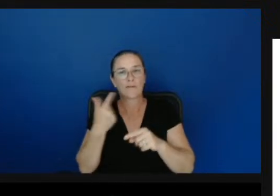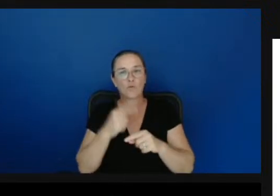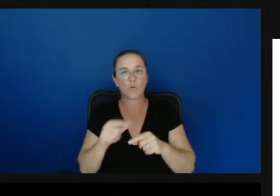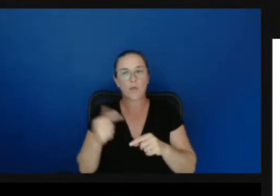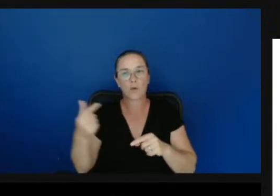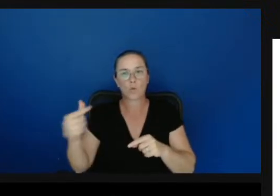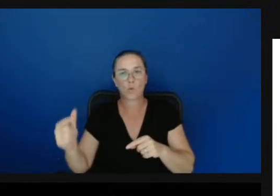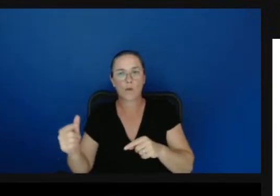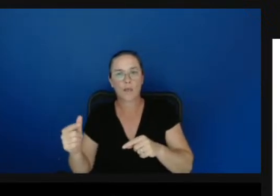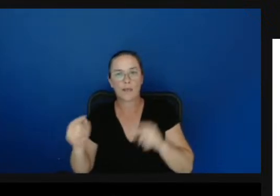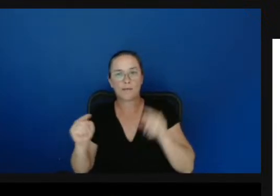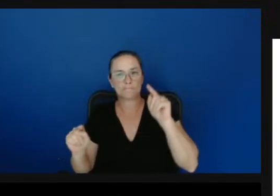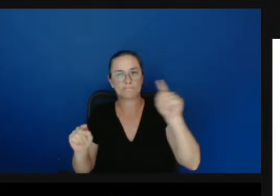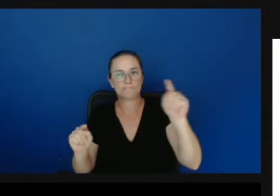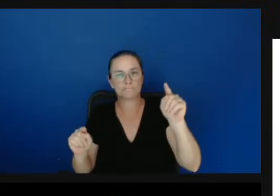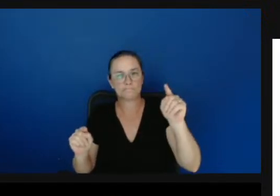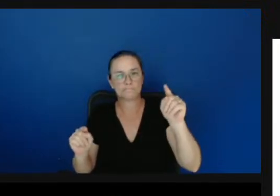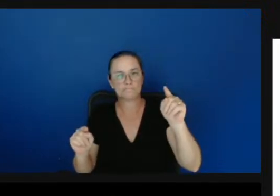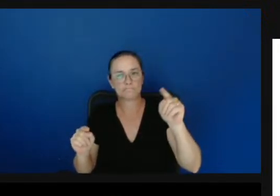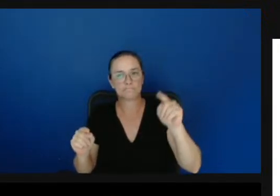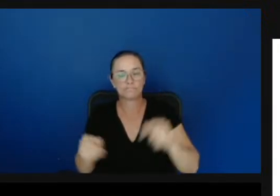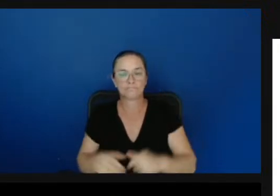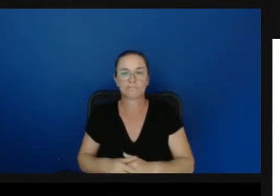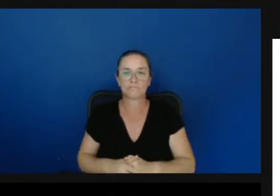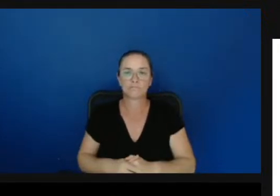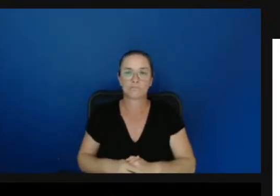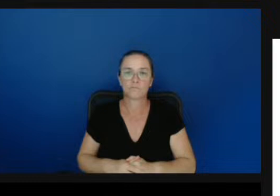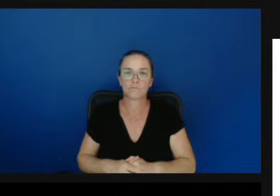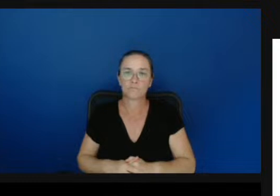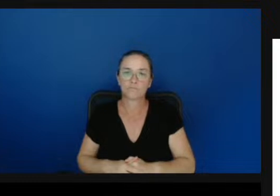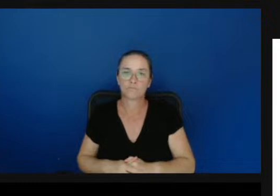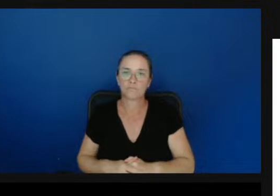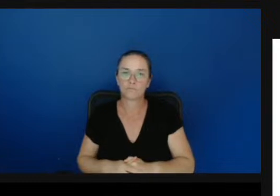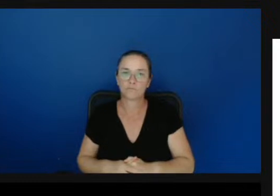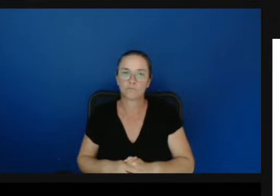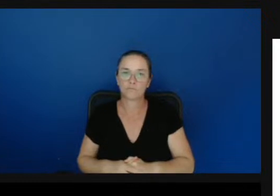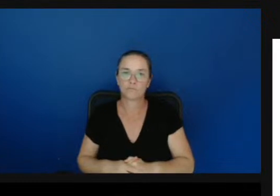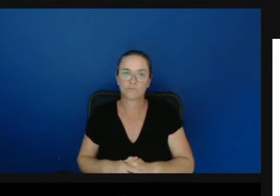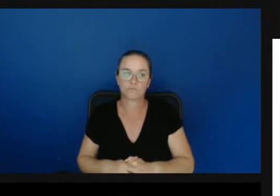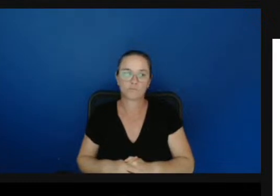greens further afield here, all surrounding this area of adjustment.